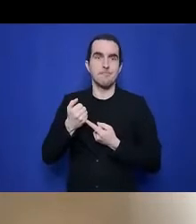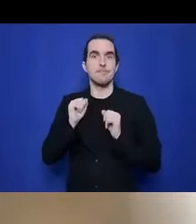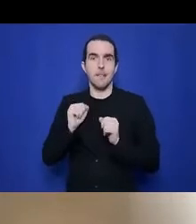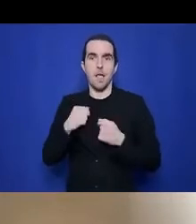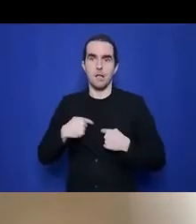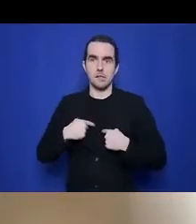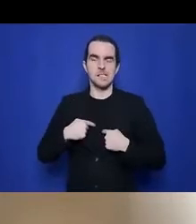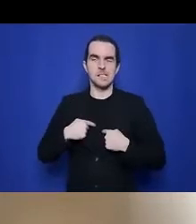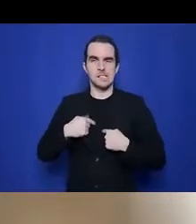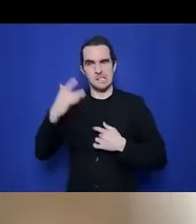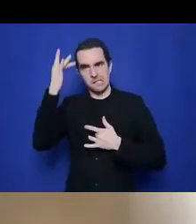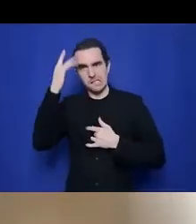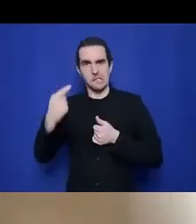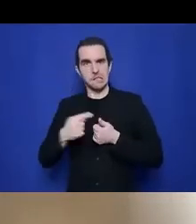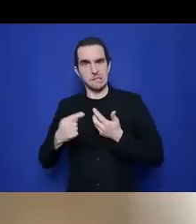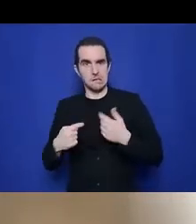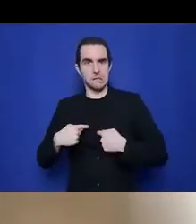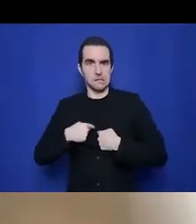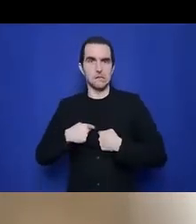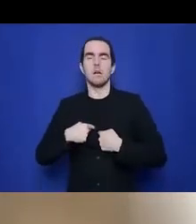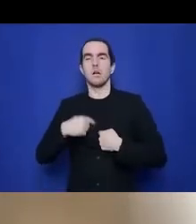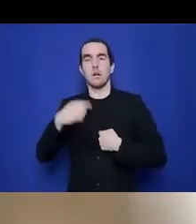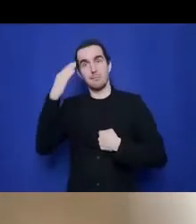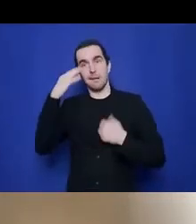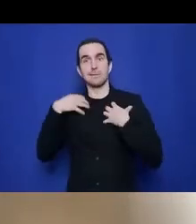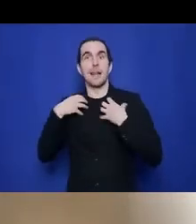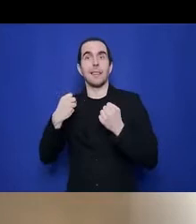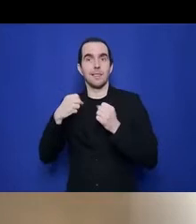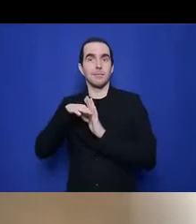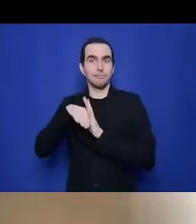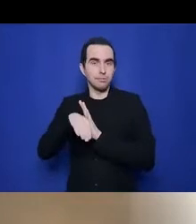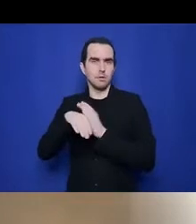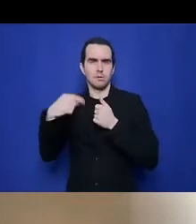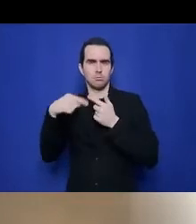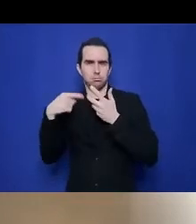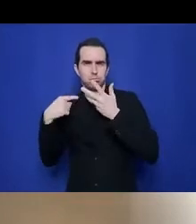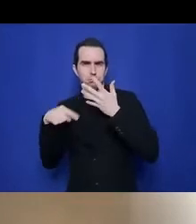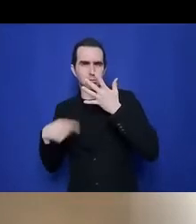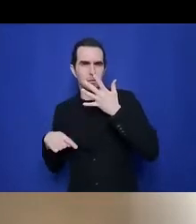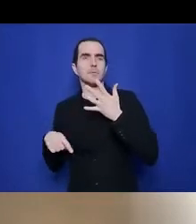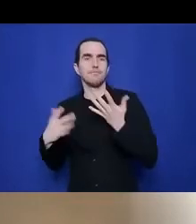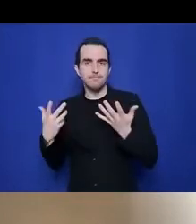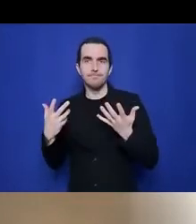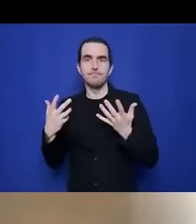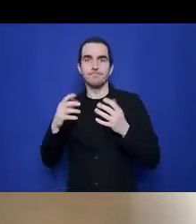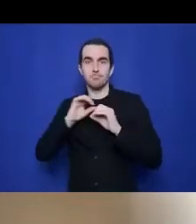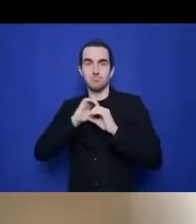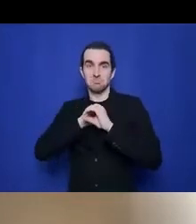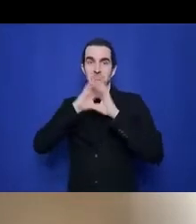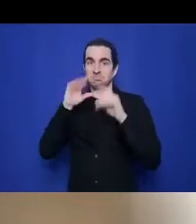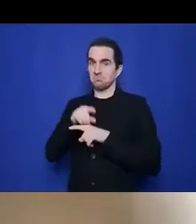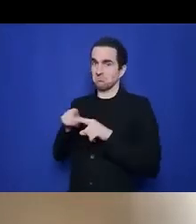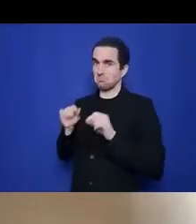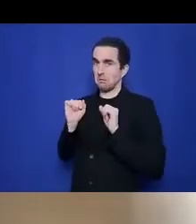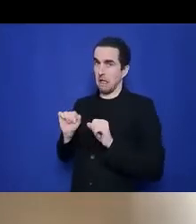disability, about what is possible or what resources are available. This could also be part of not